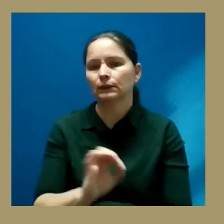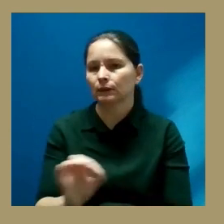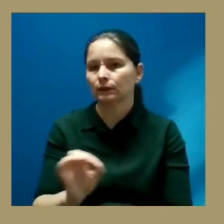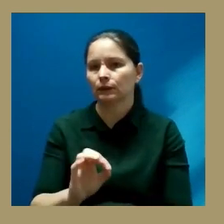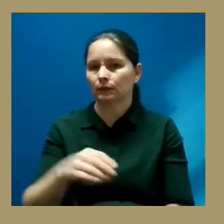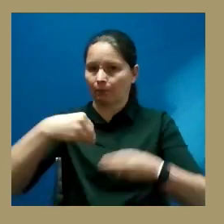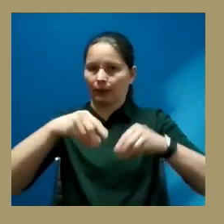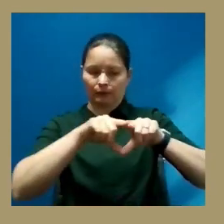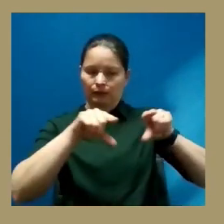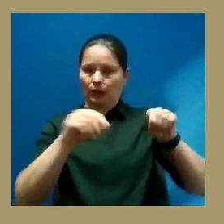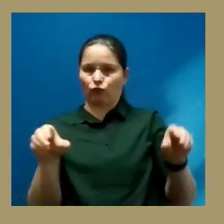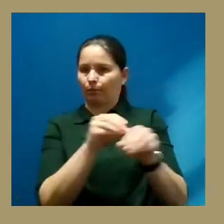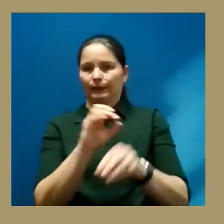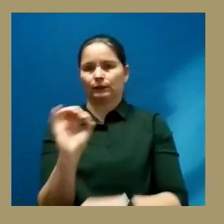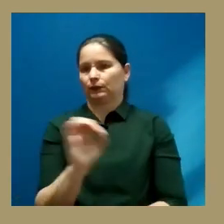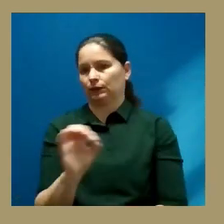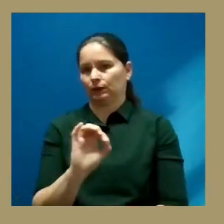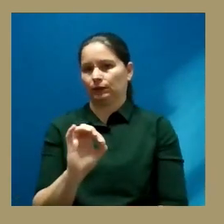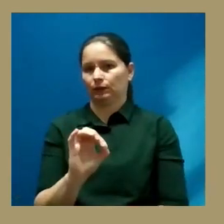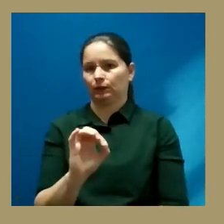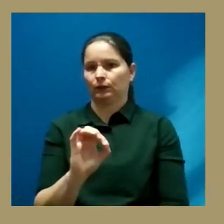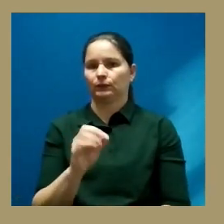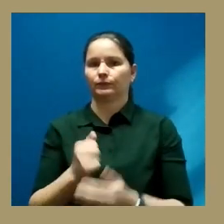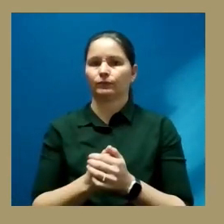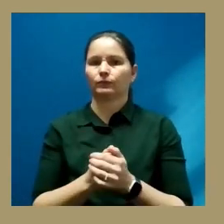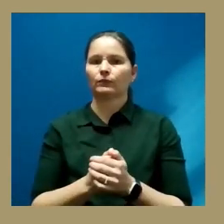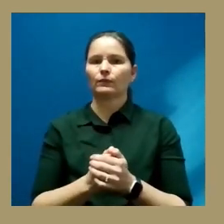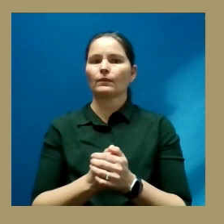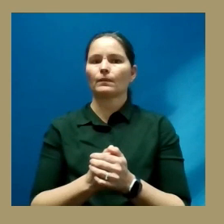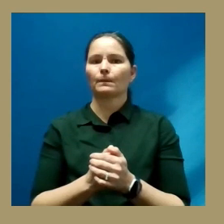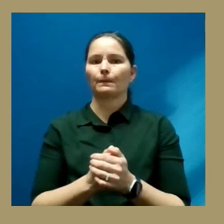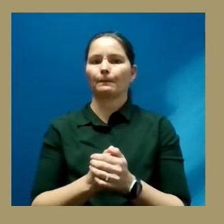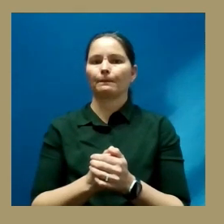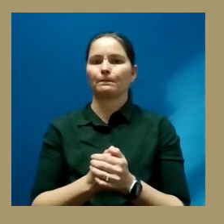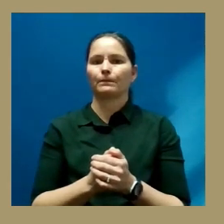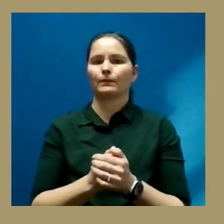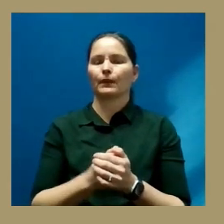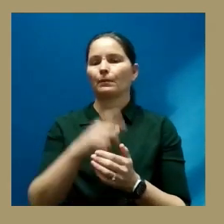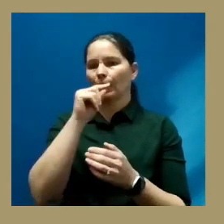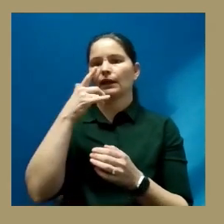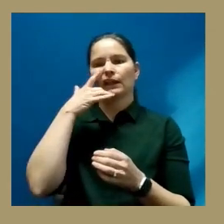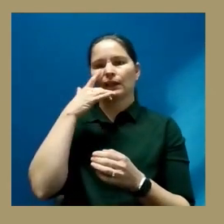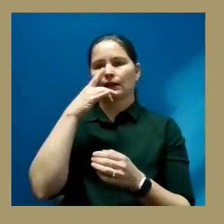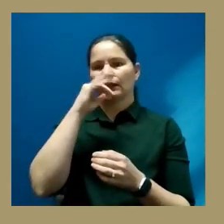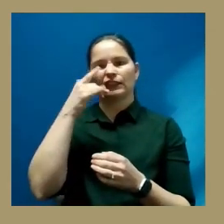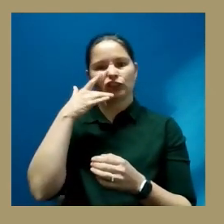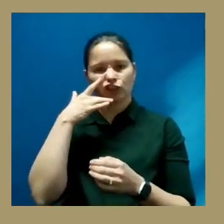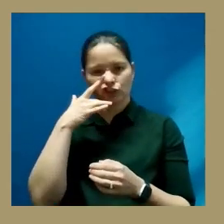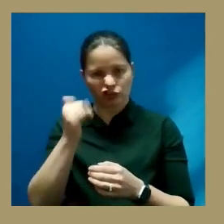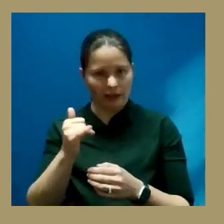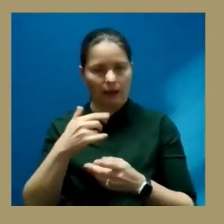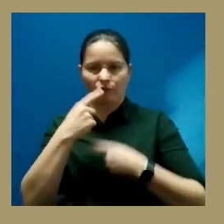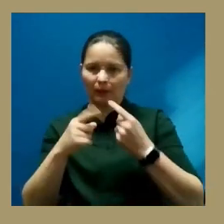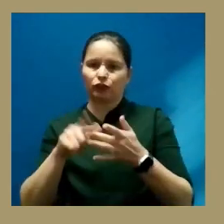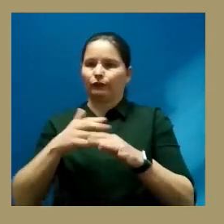do things, have their credentials checked via their smartphone. The card takes approximately 10 minutes